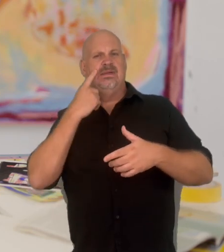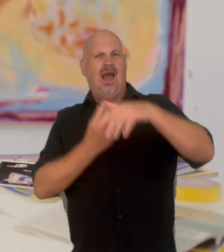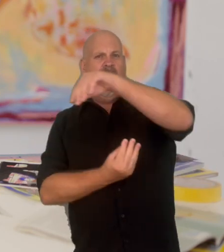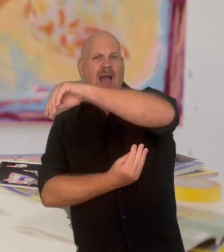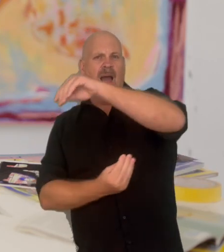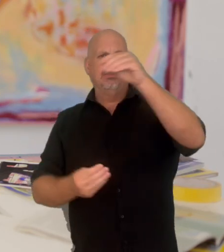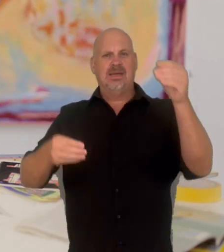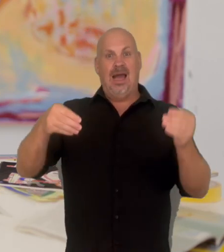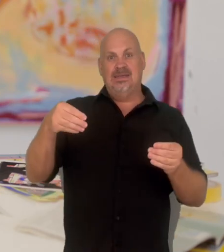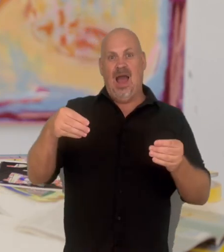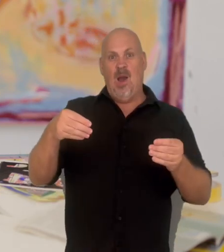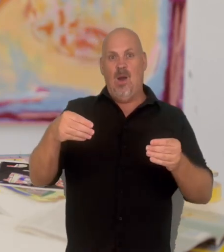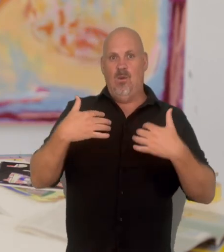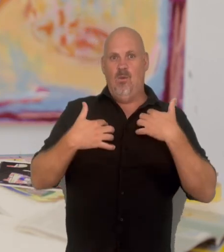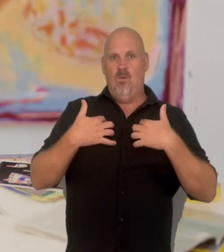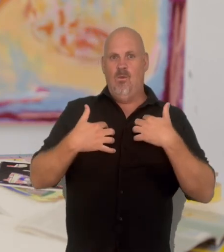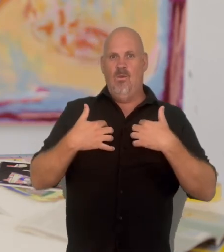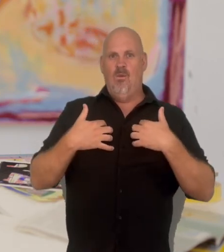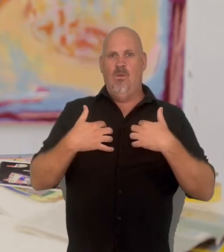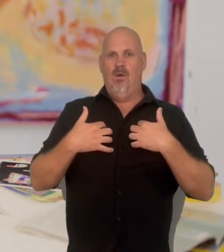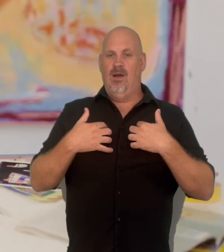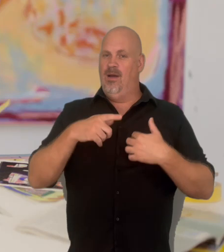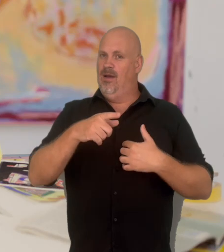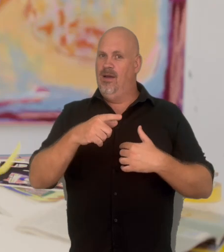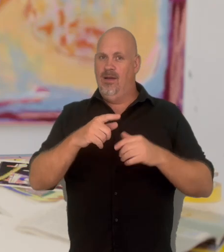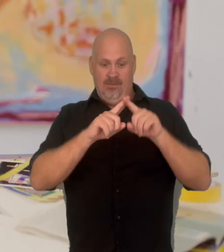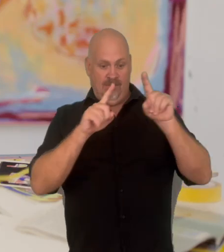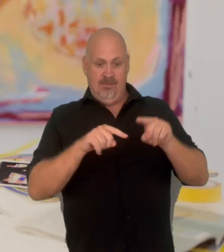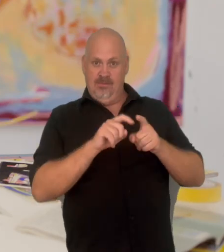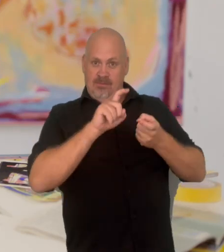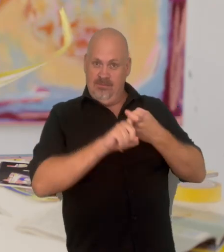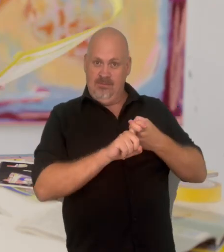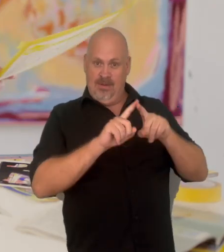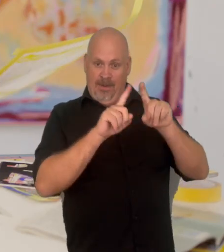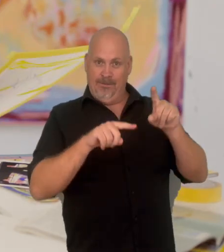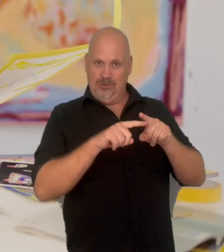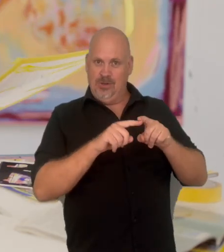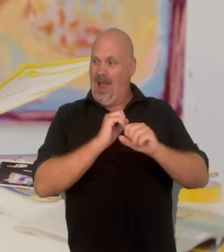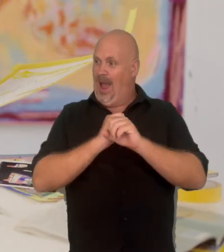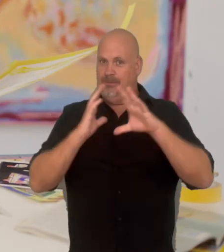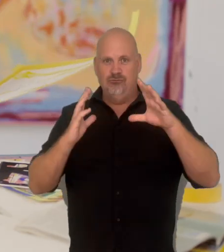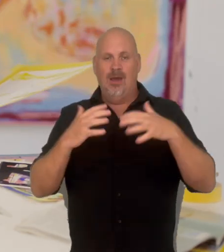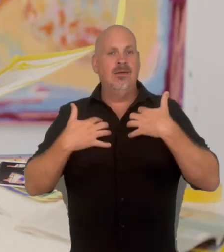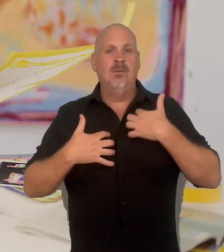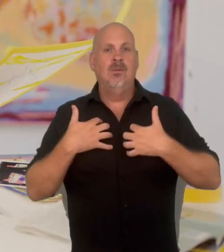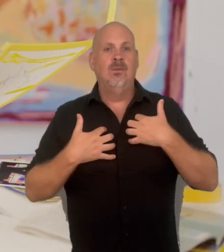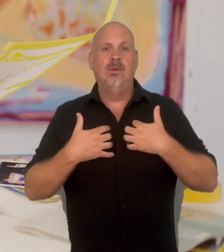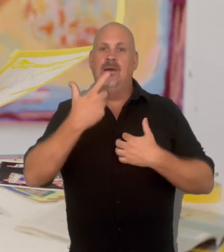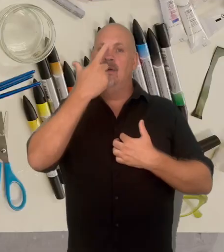thing about making abstract imagery from found imagery is that you can turn it around as much as you